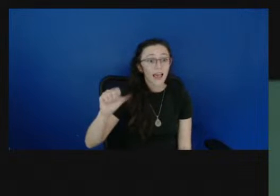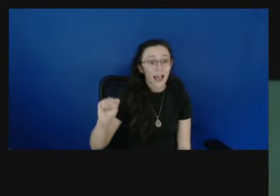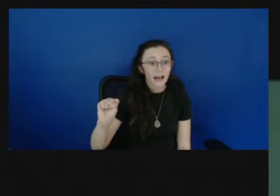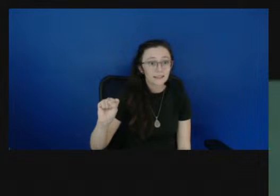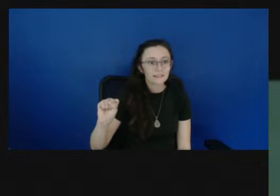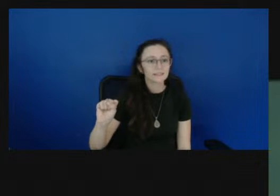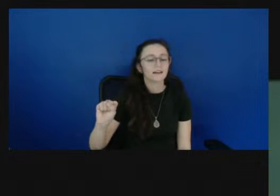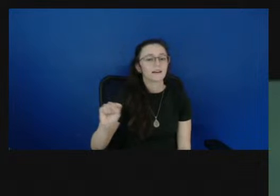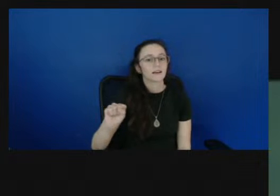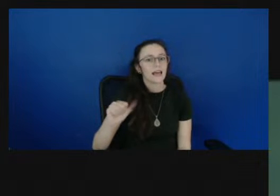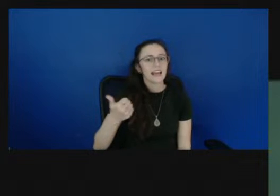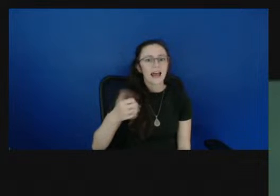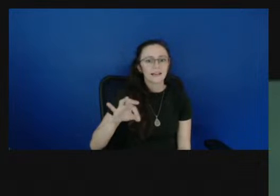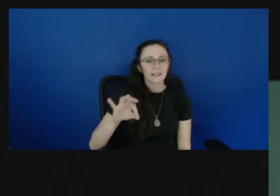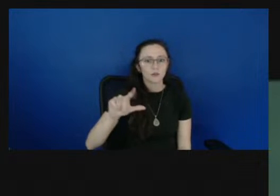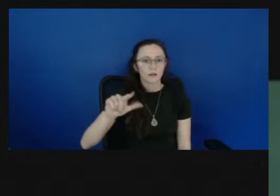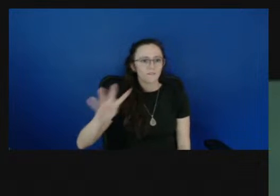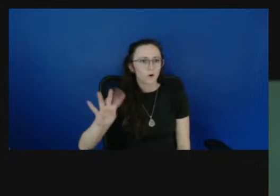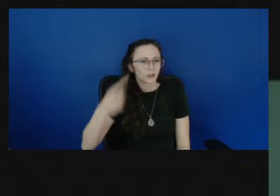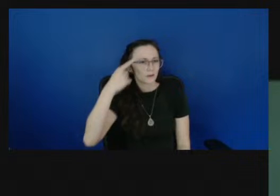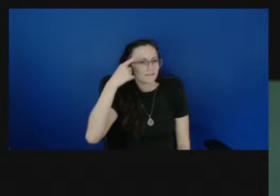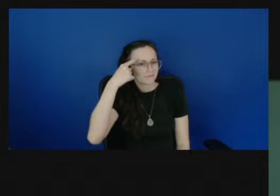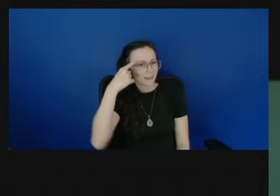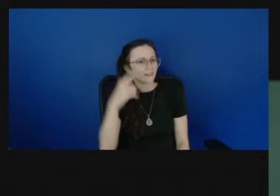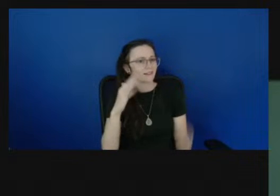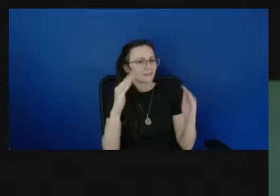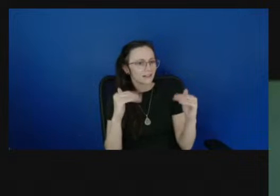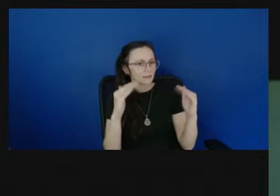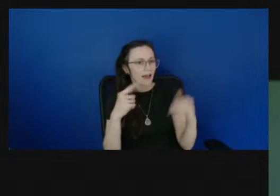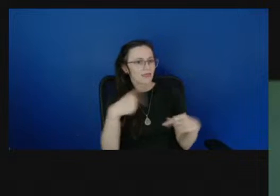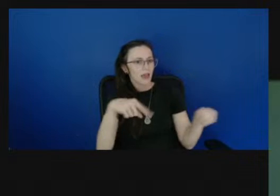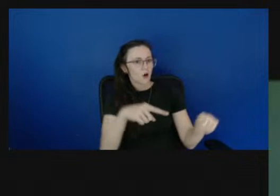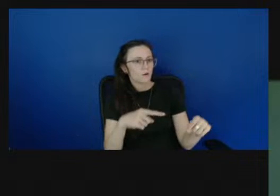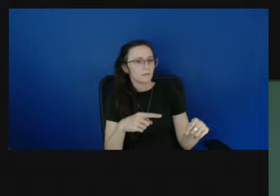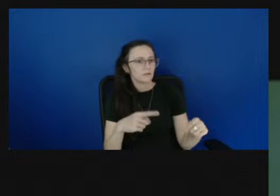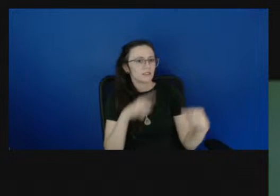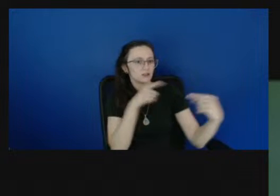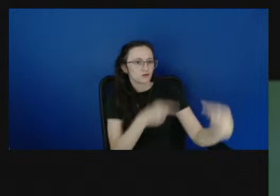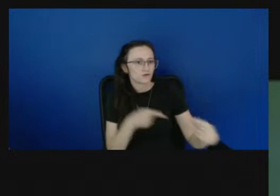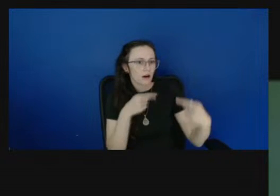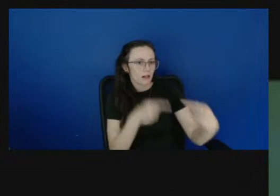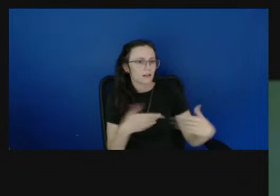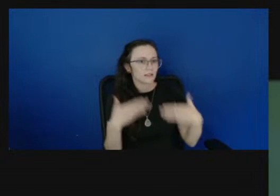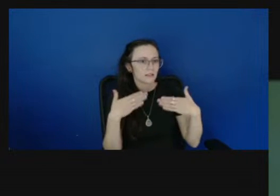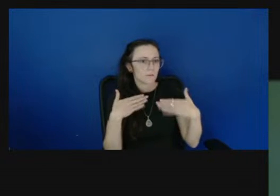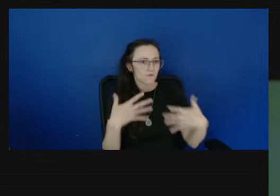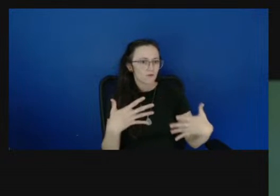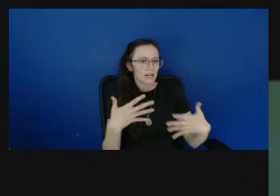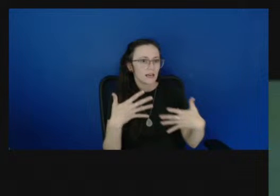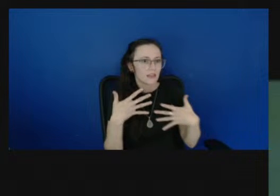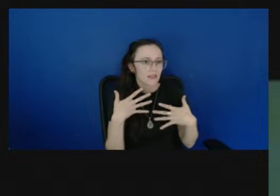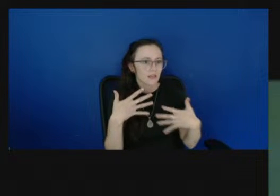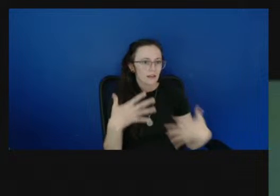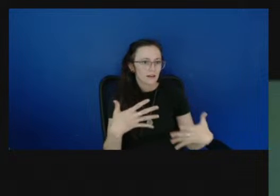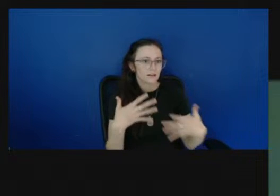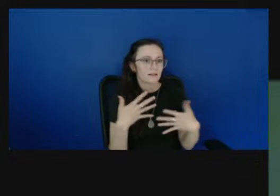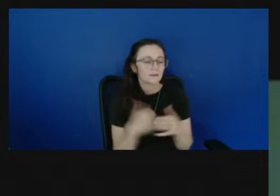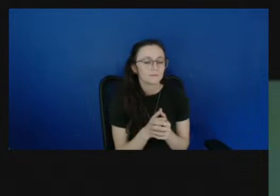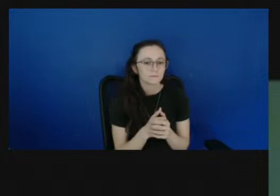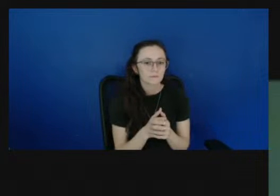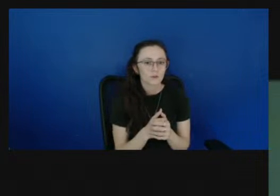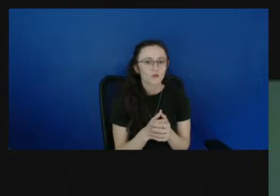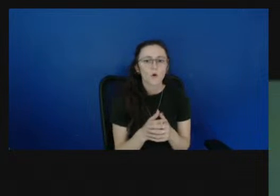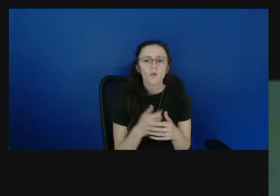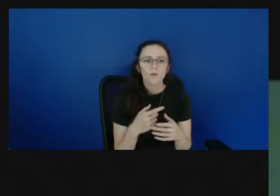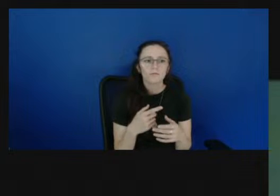you would have expected them to have had a lot more trouble breathing. So the question remains unresolved of why the explosive activity was